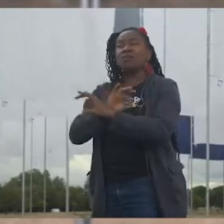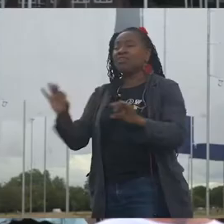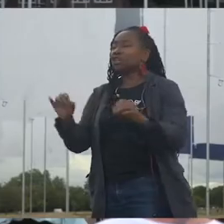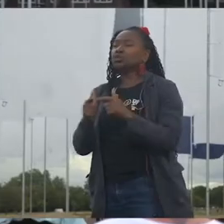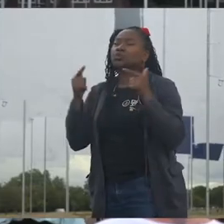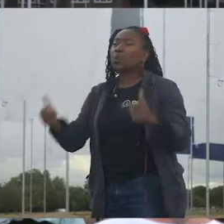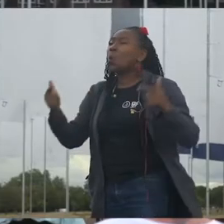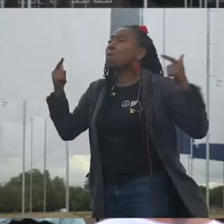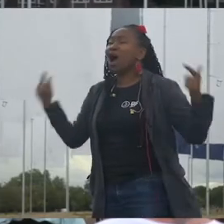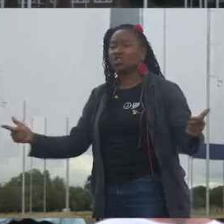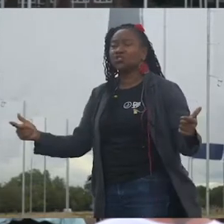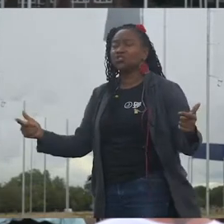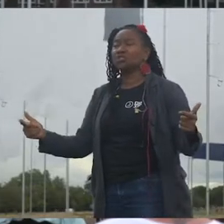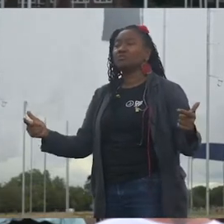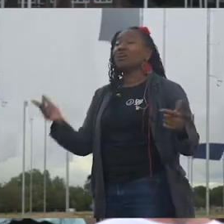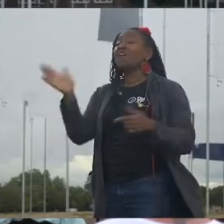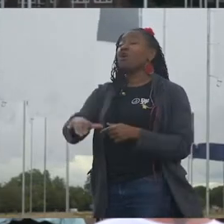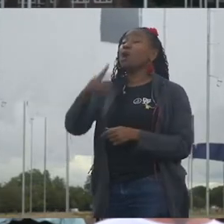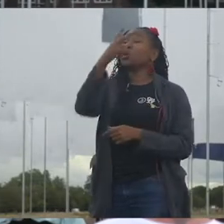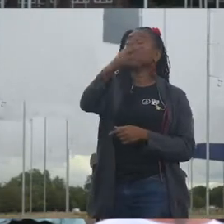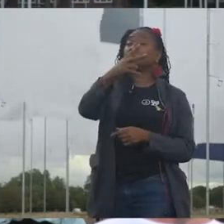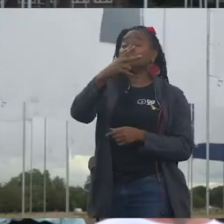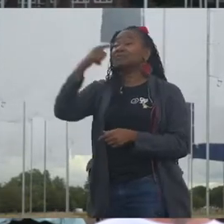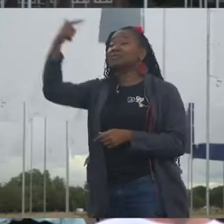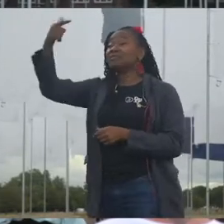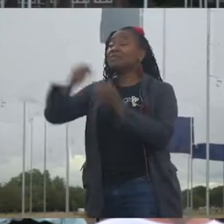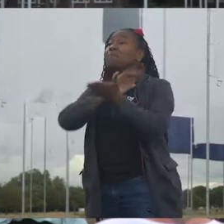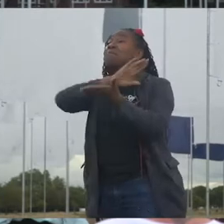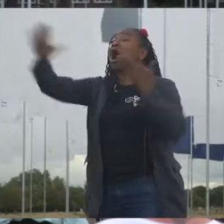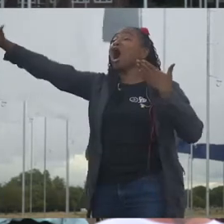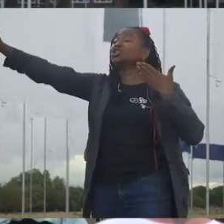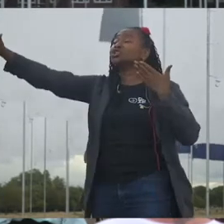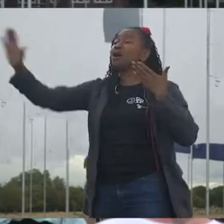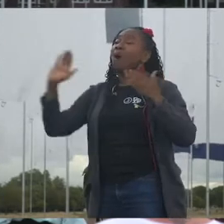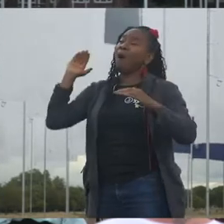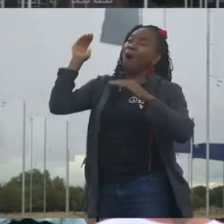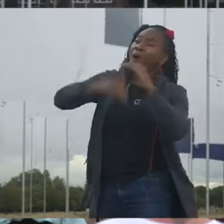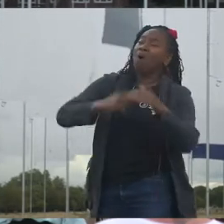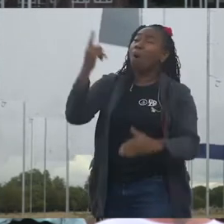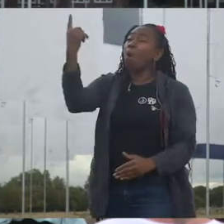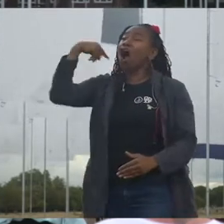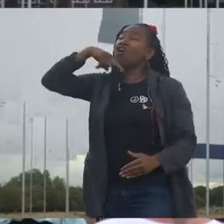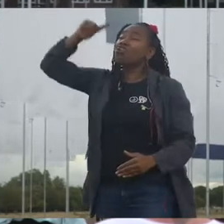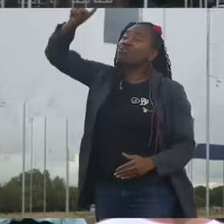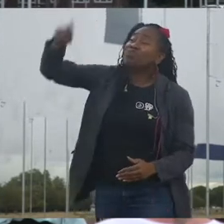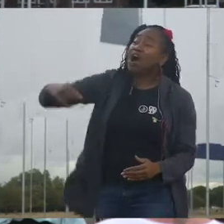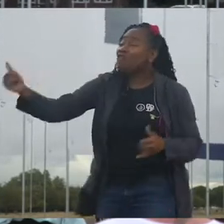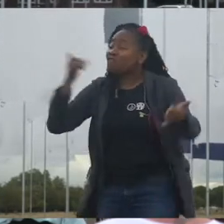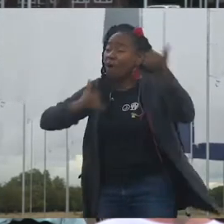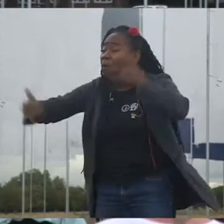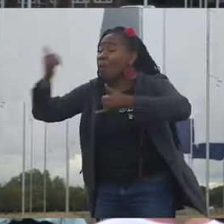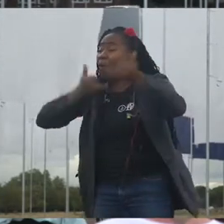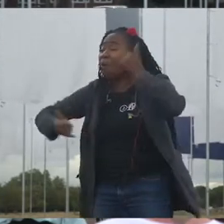trouble. Since the 27th of March, they've taken over 100,000 calls from residents in Greenwich asking